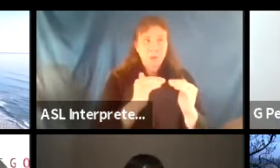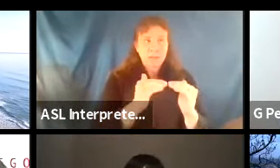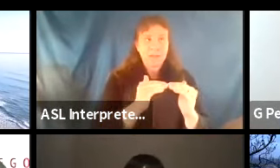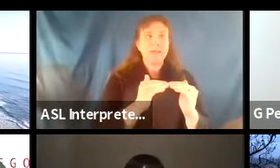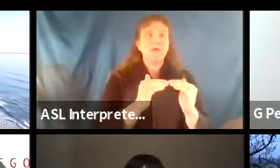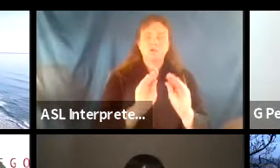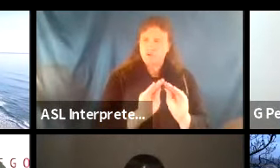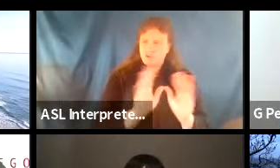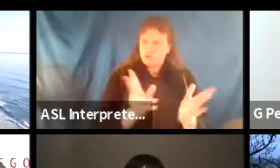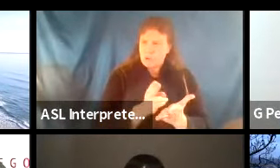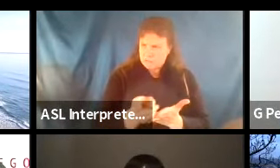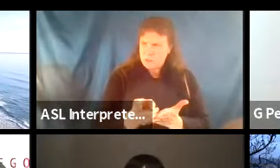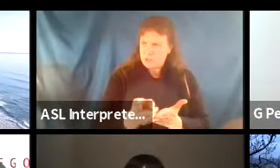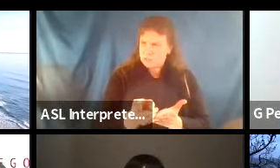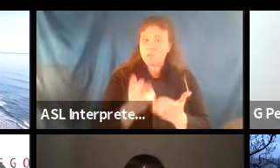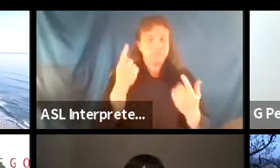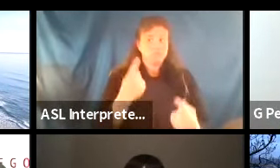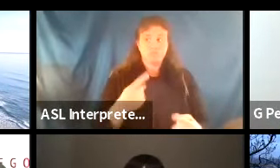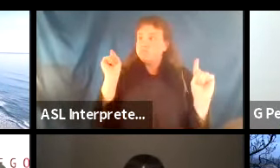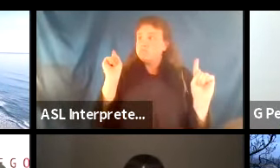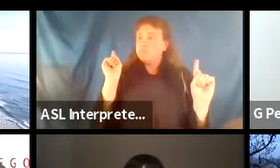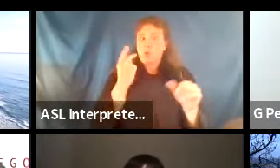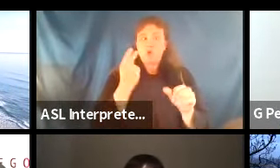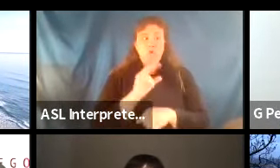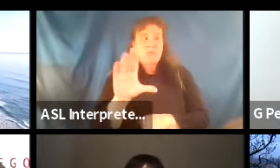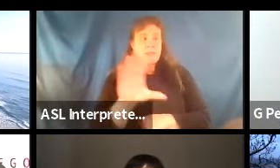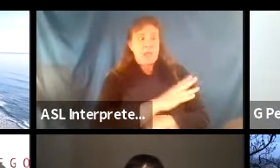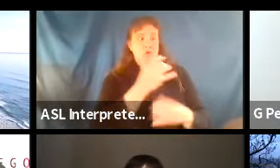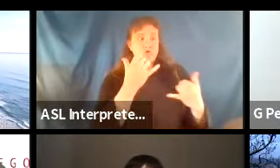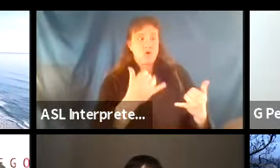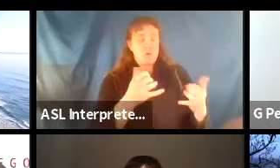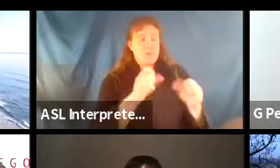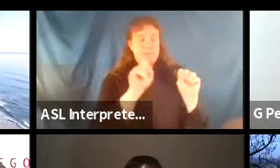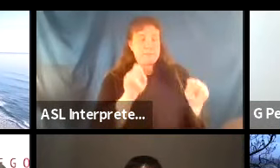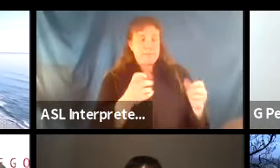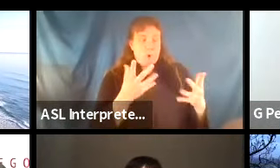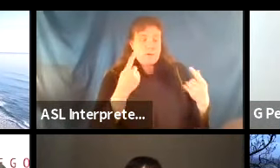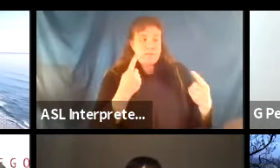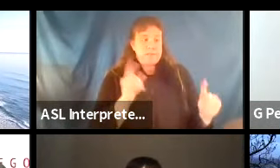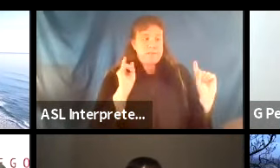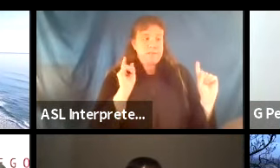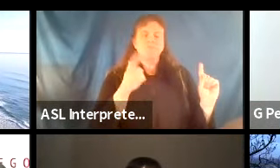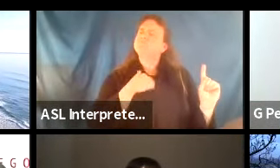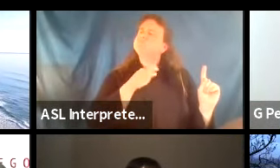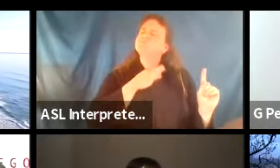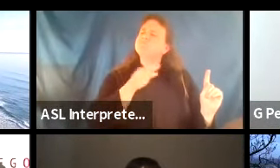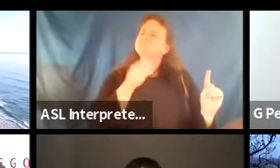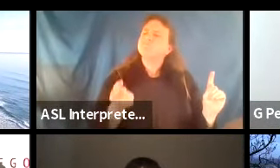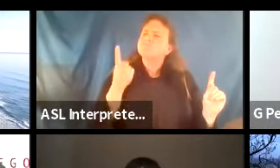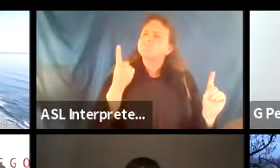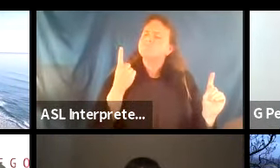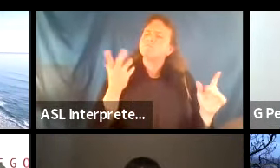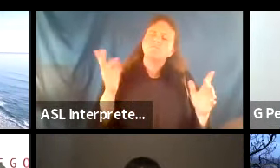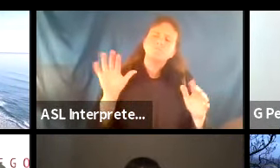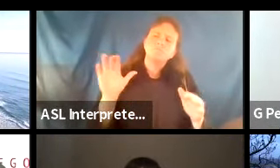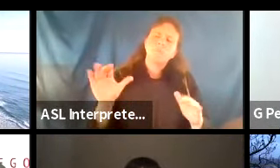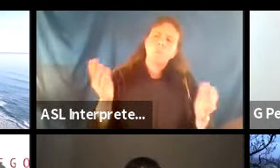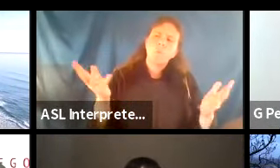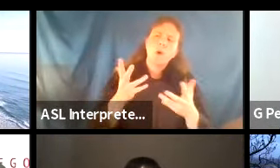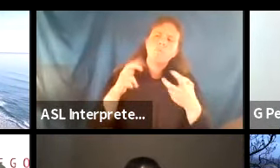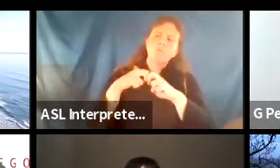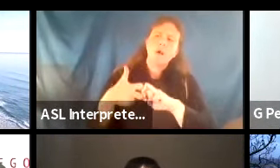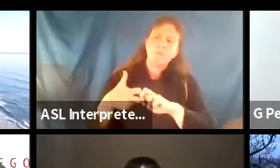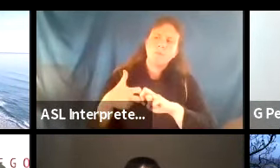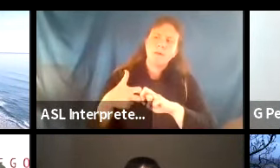data using their current systems. I'm curious to understand what problem